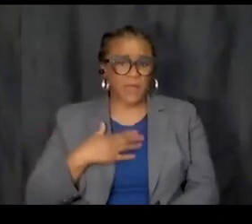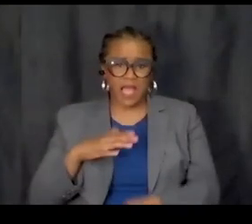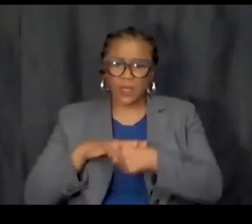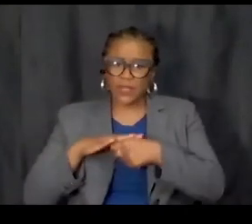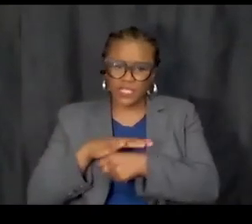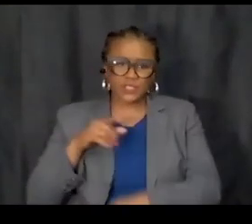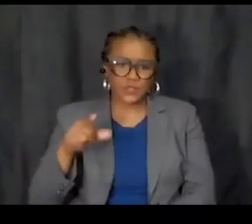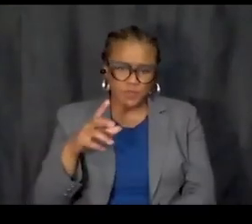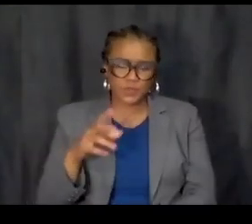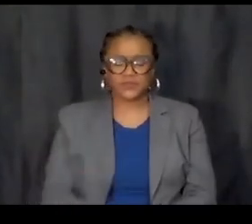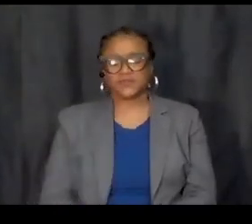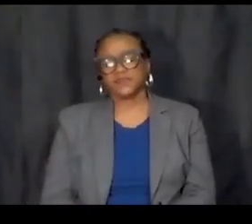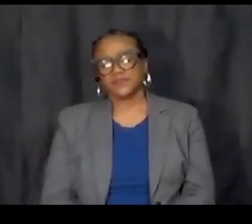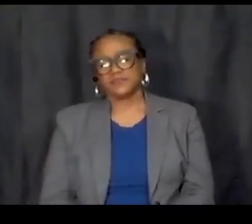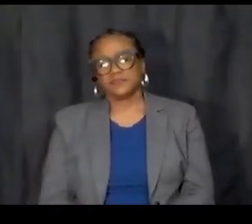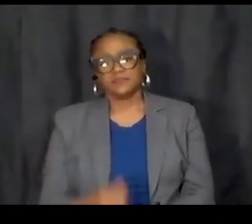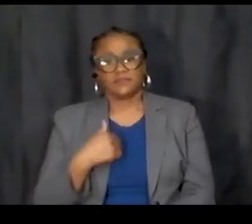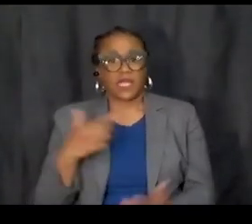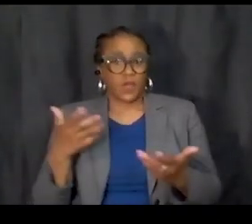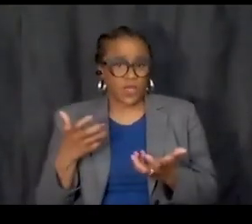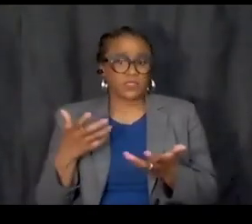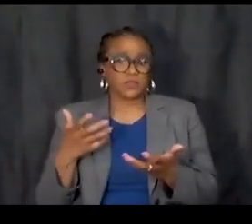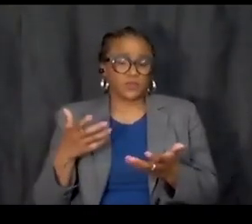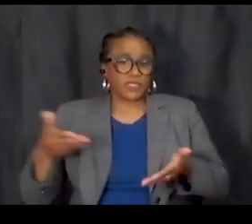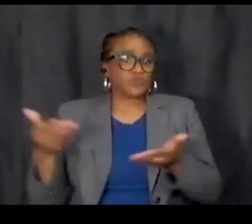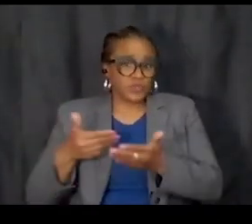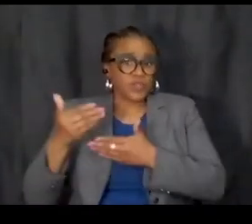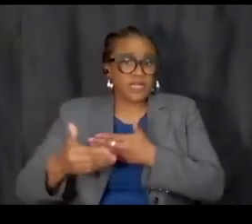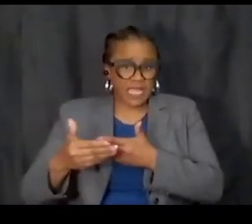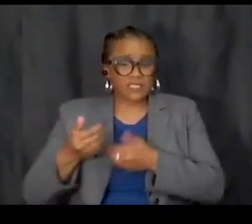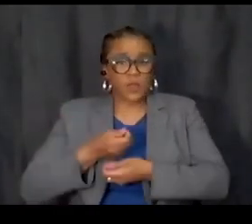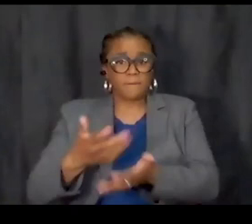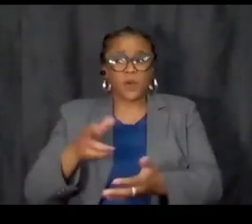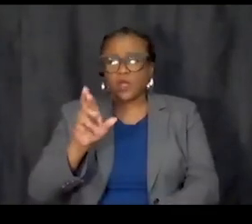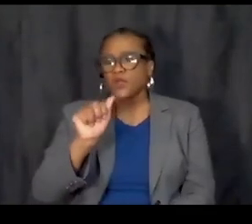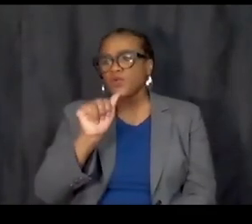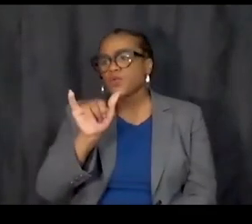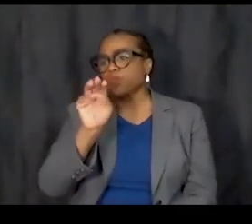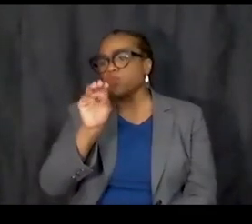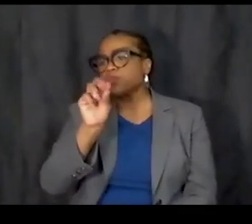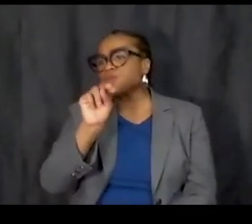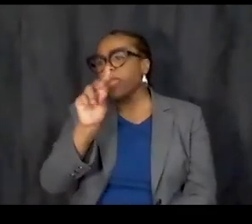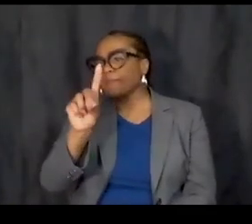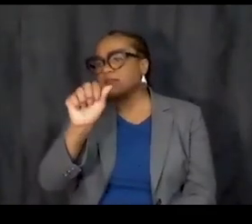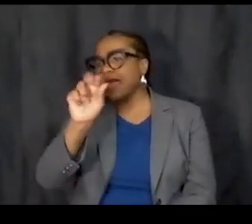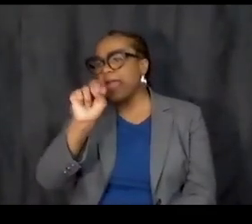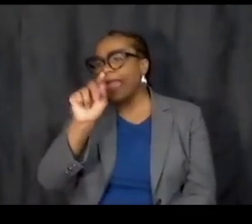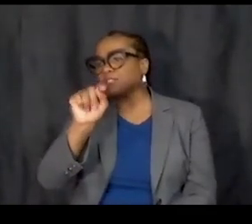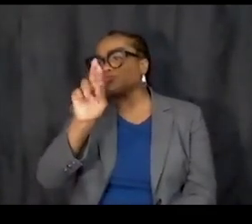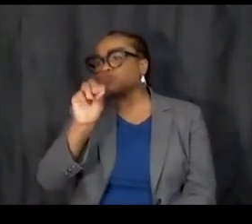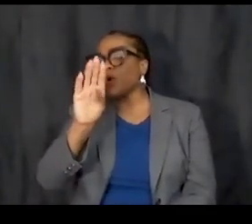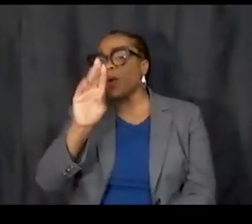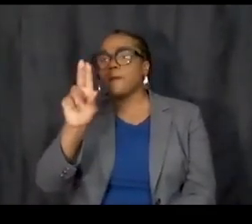and back. I'd like to introduce our next poet, Raymond Antrobus. Raymond was born in London to